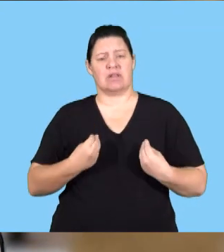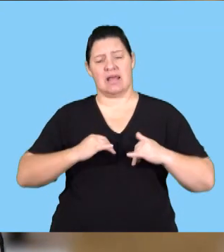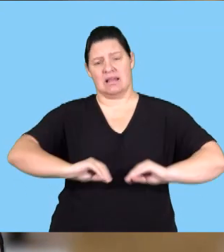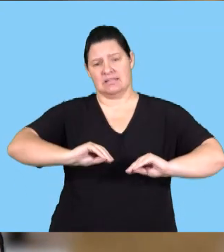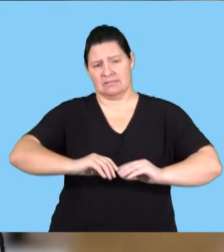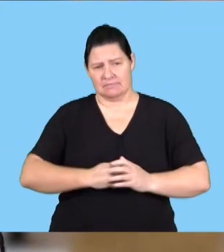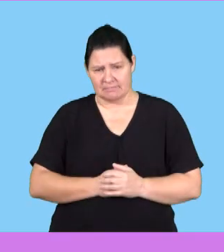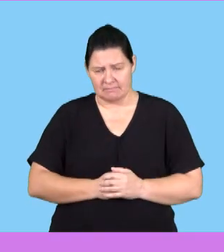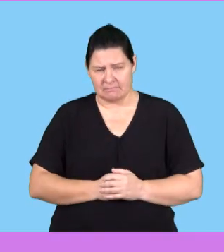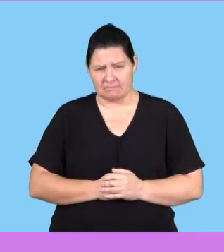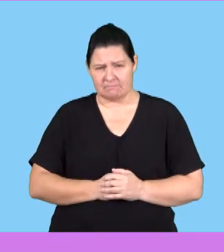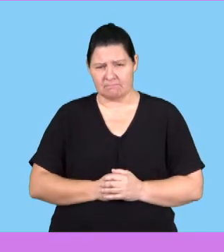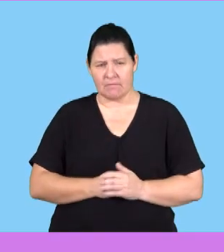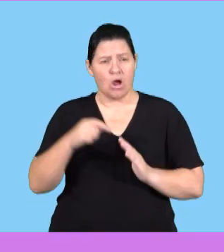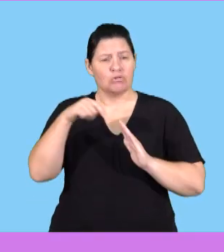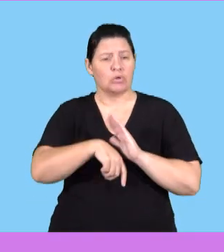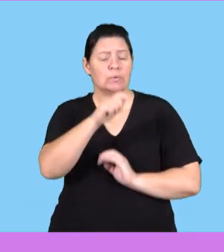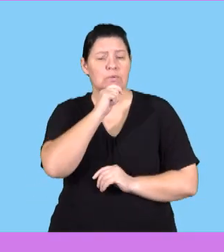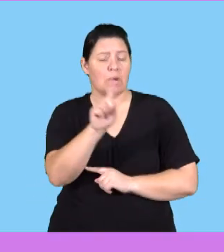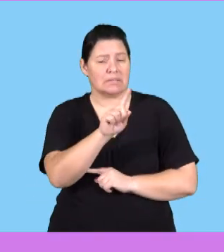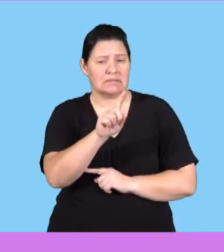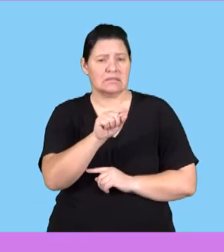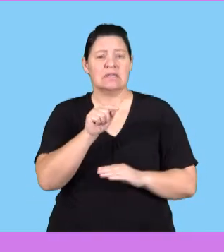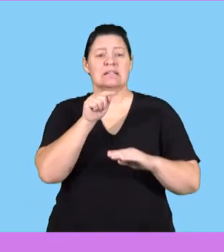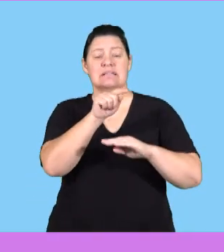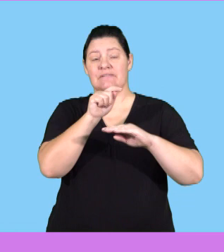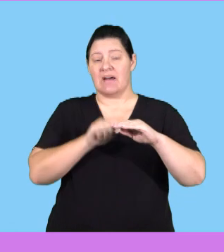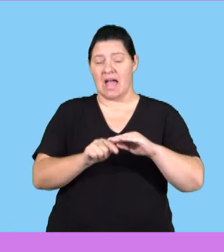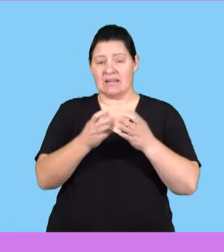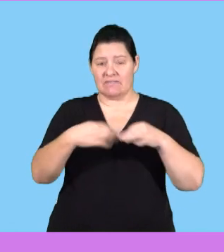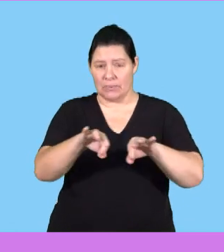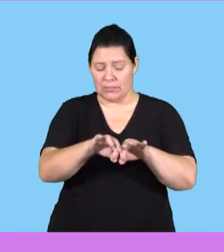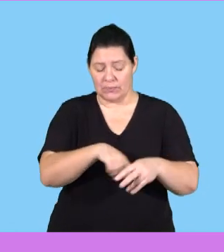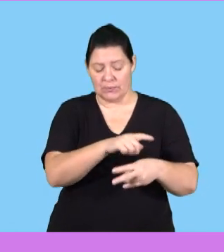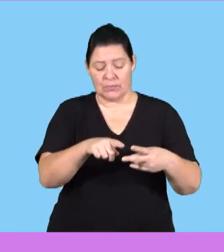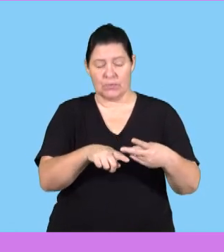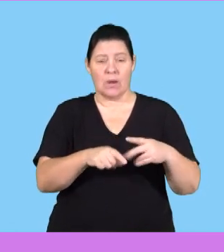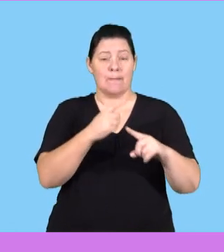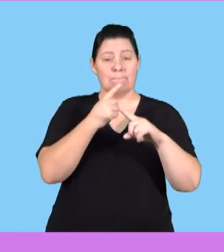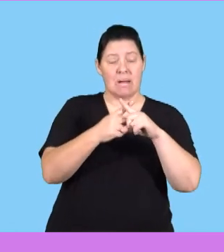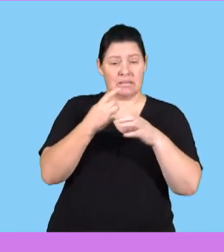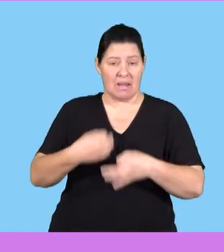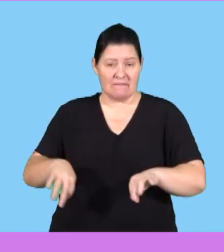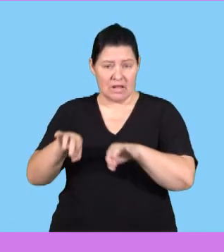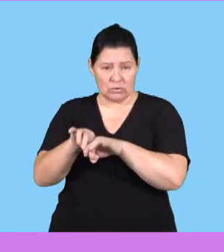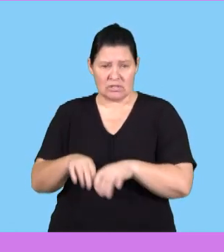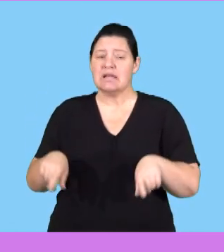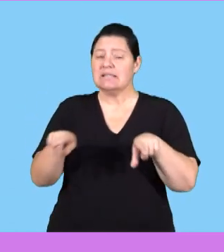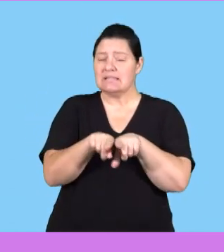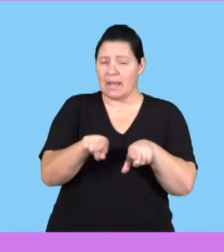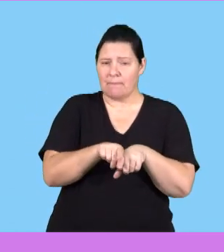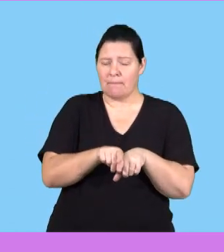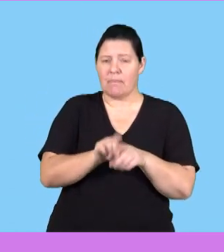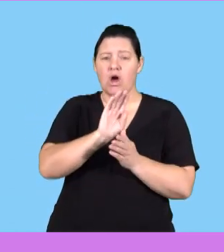section. The content that we need to use is dividing values, multiplying the values,